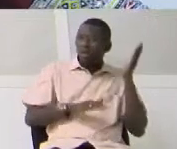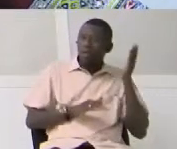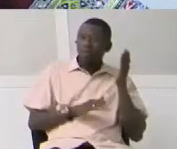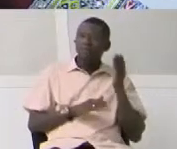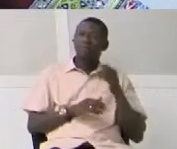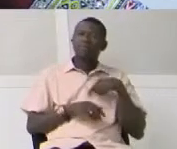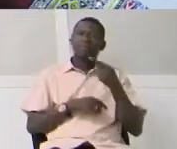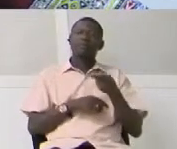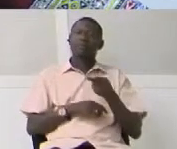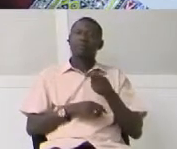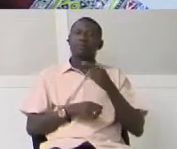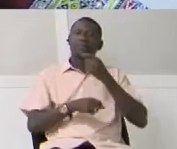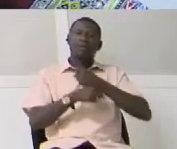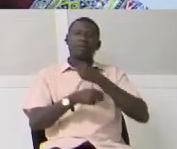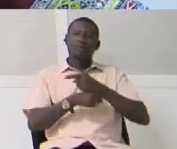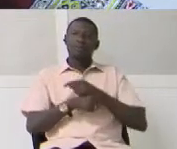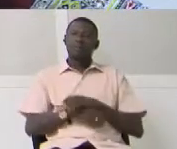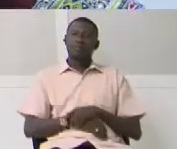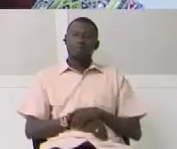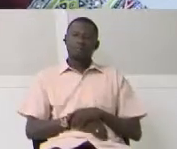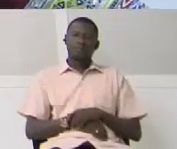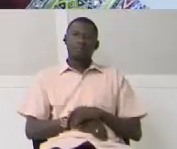Yeah. Well, no, that was what I did.